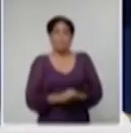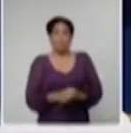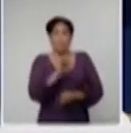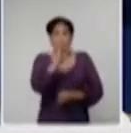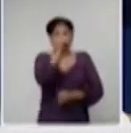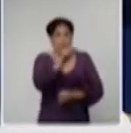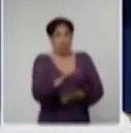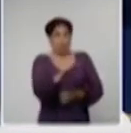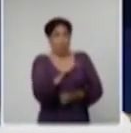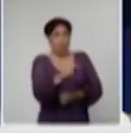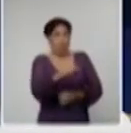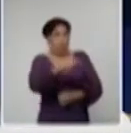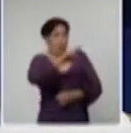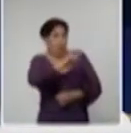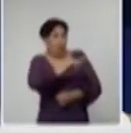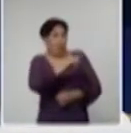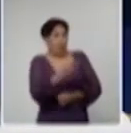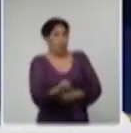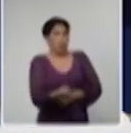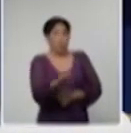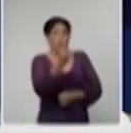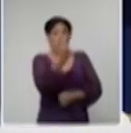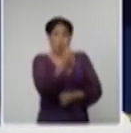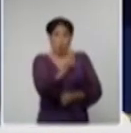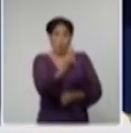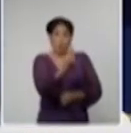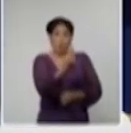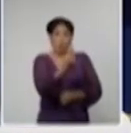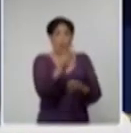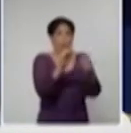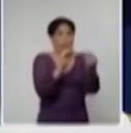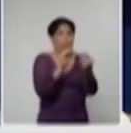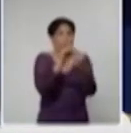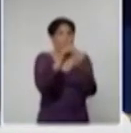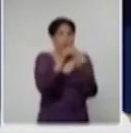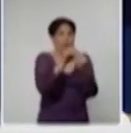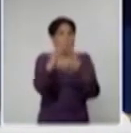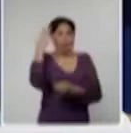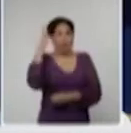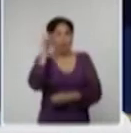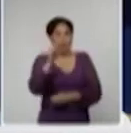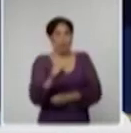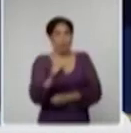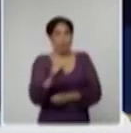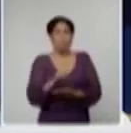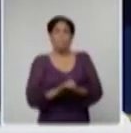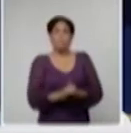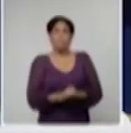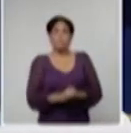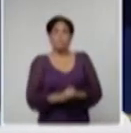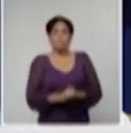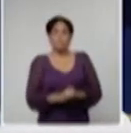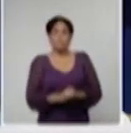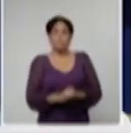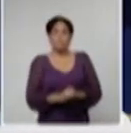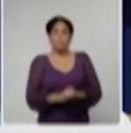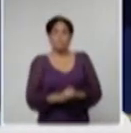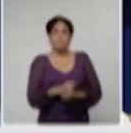the 4.5% of all confirmed patients. I always explain that we always work to